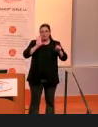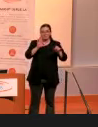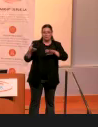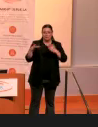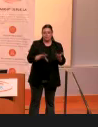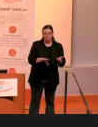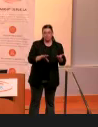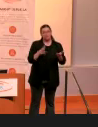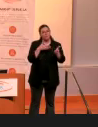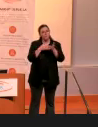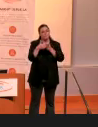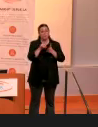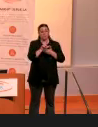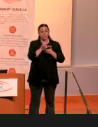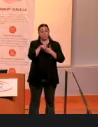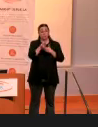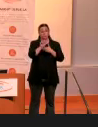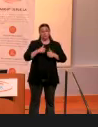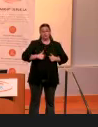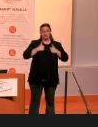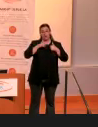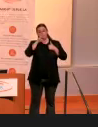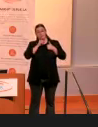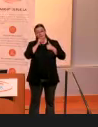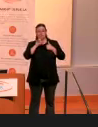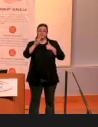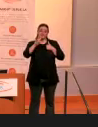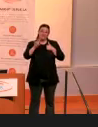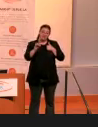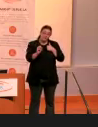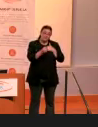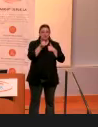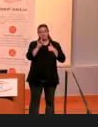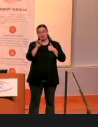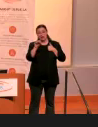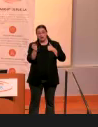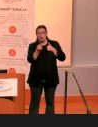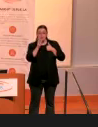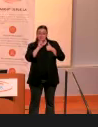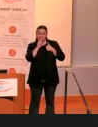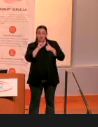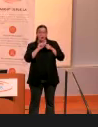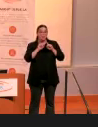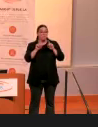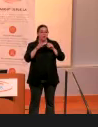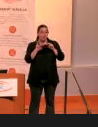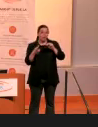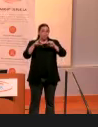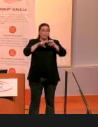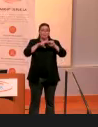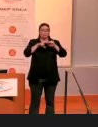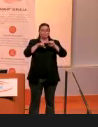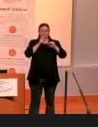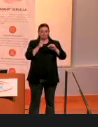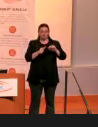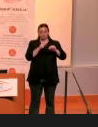improvements in lupus survival were in the 70s and 80s, and in the last 20 to 30 years, it hasn't been as much.